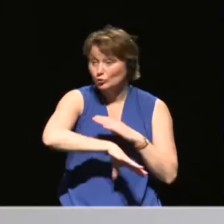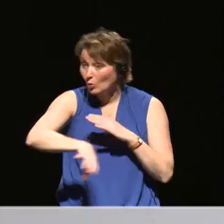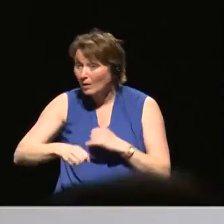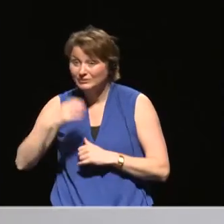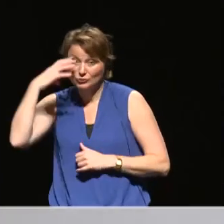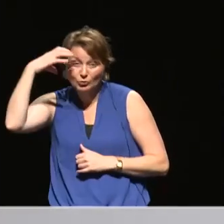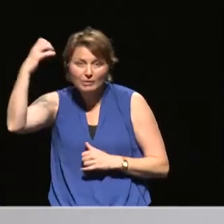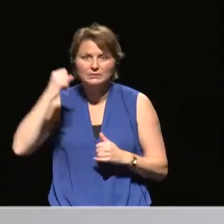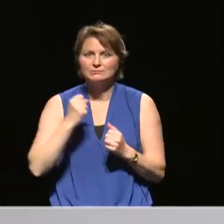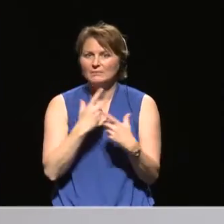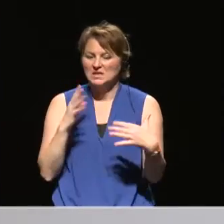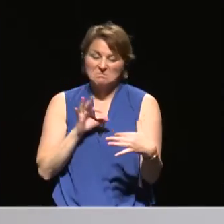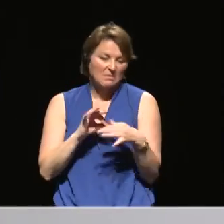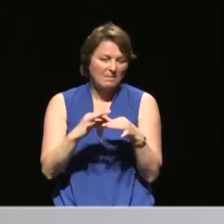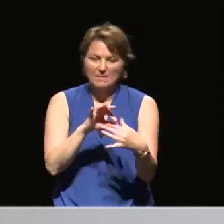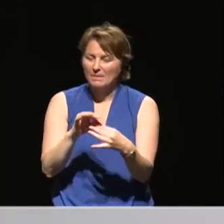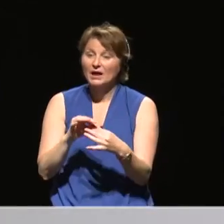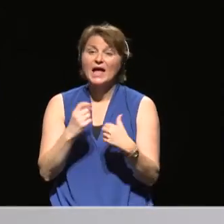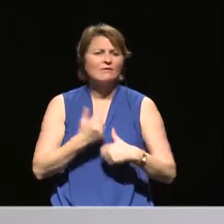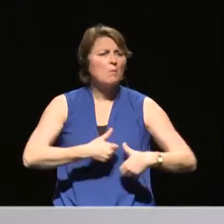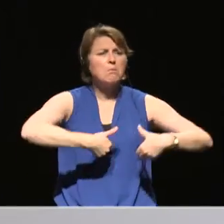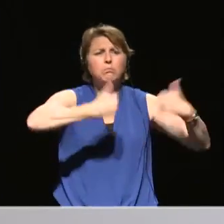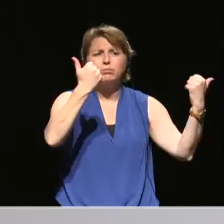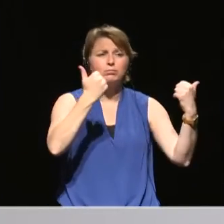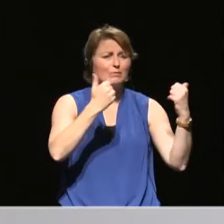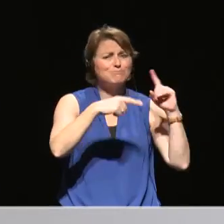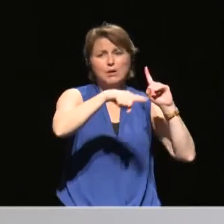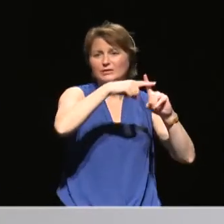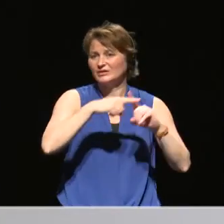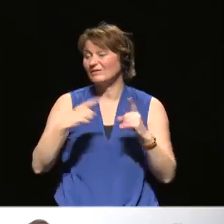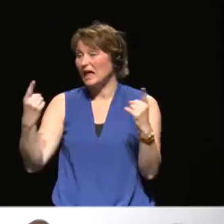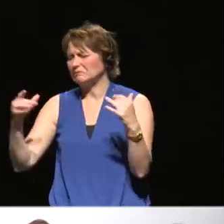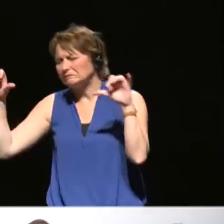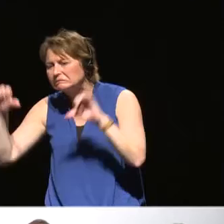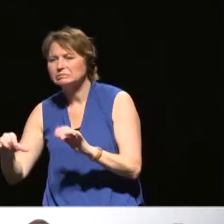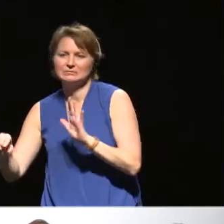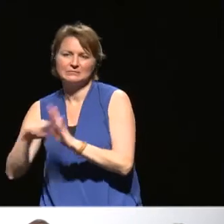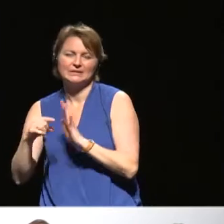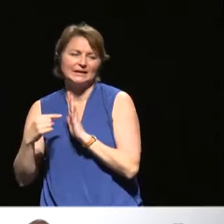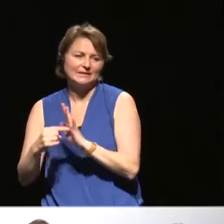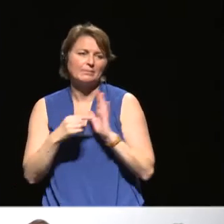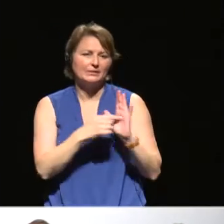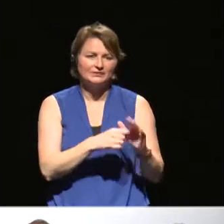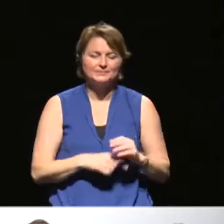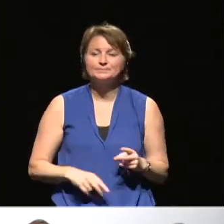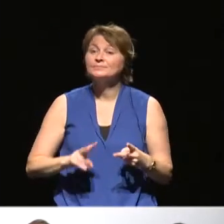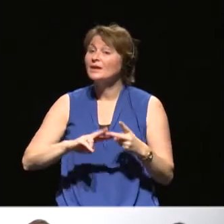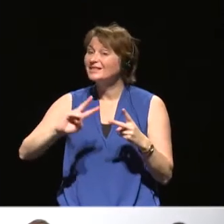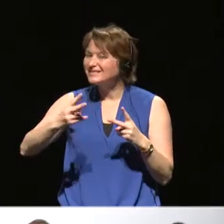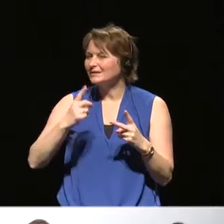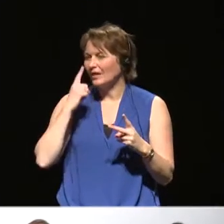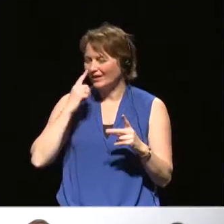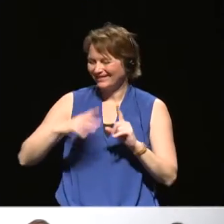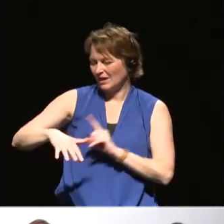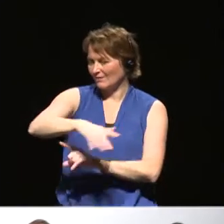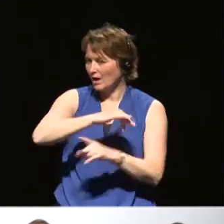stories and there are failures. And this is the story everywhere. Secondly, and I think this may be something where the development and the environment community can also